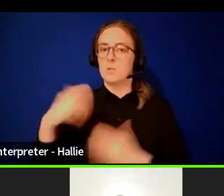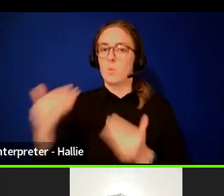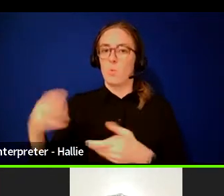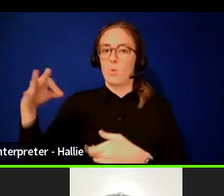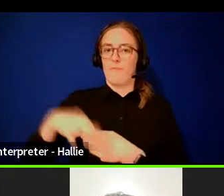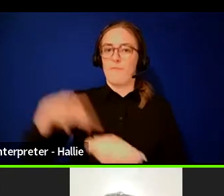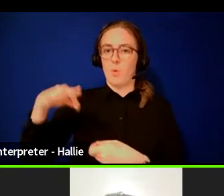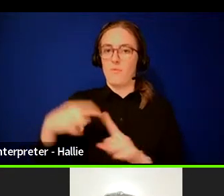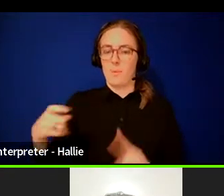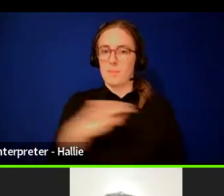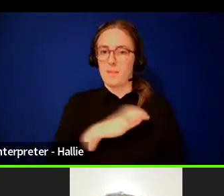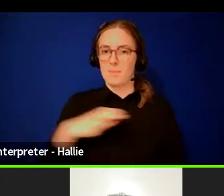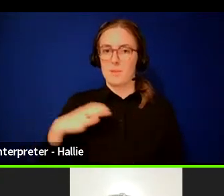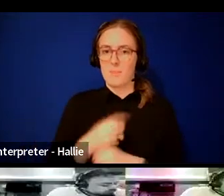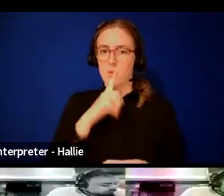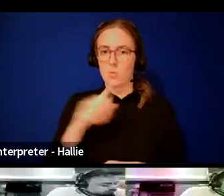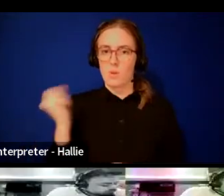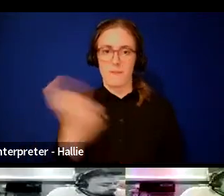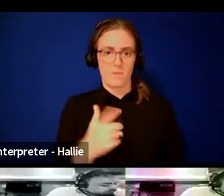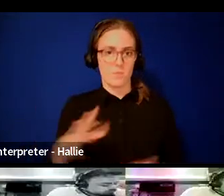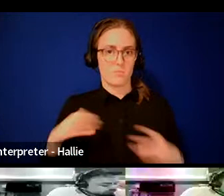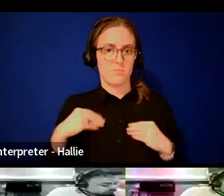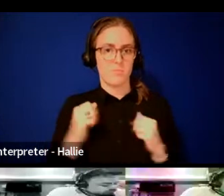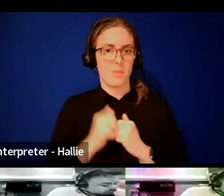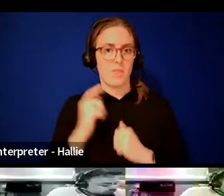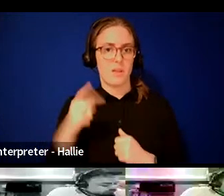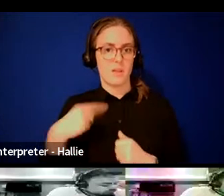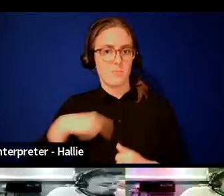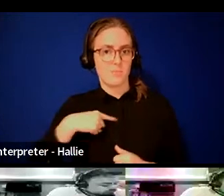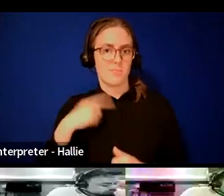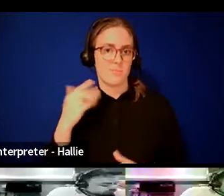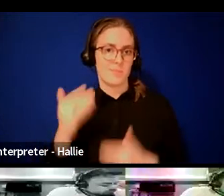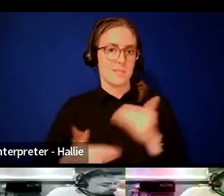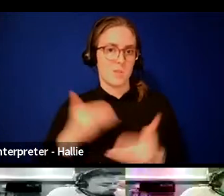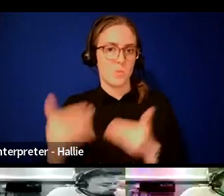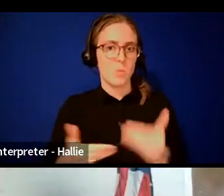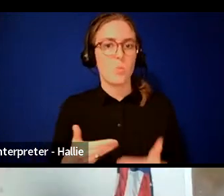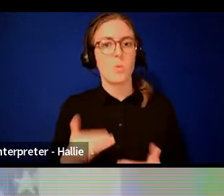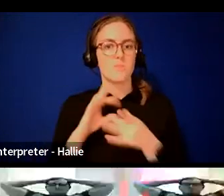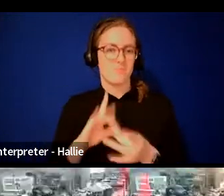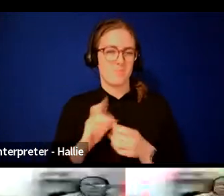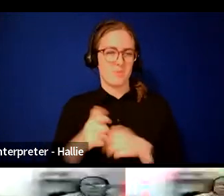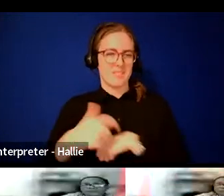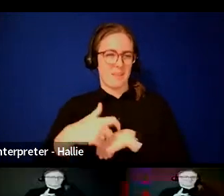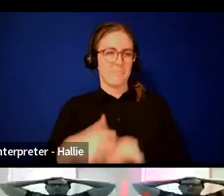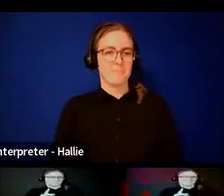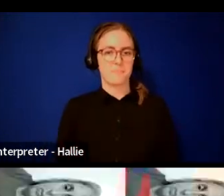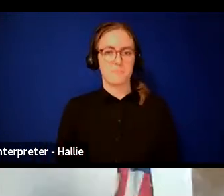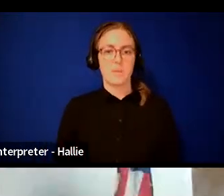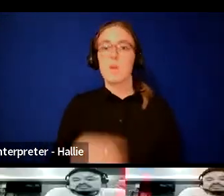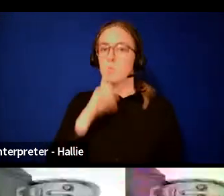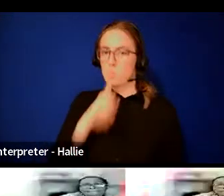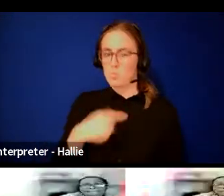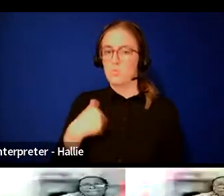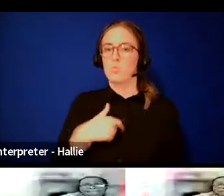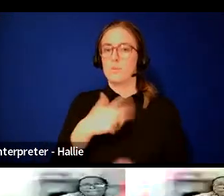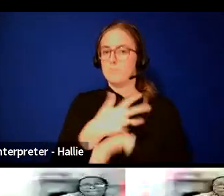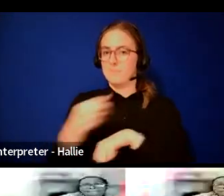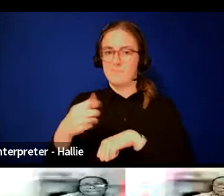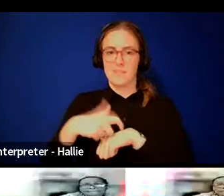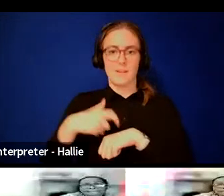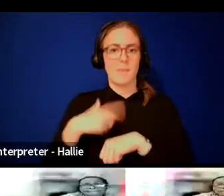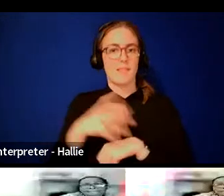the commission to make sure that everyone is okay with us continuing due to time. Yes, because we're past time and the